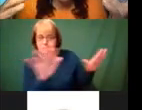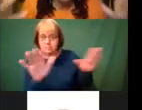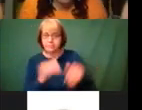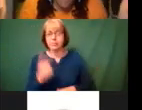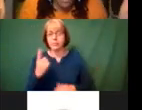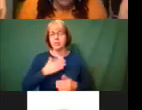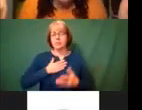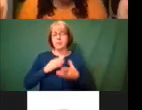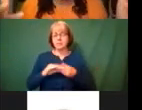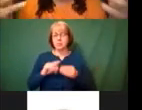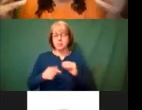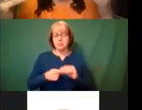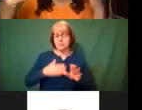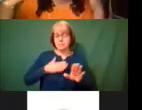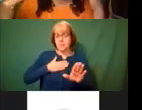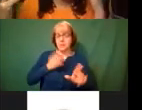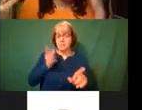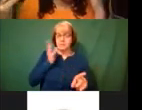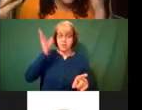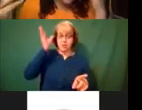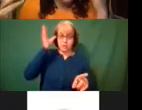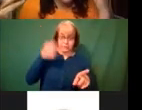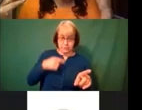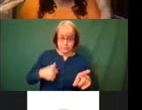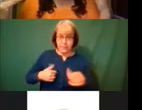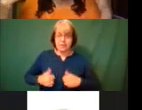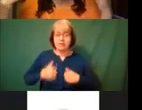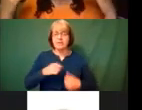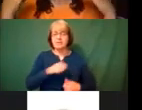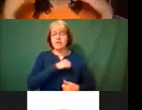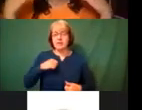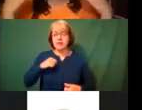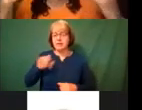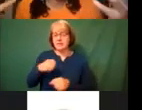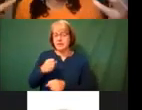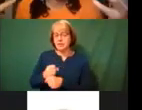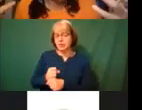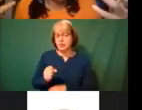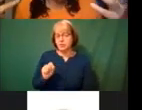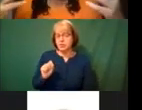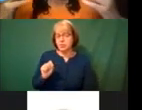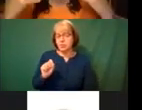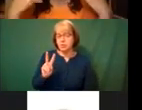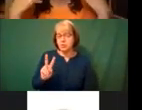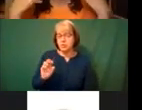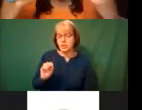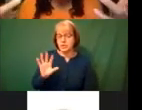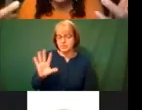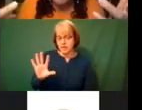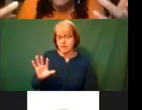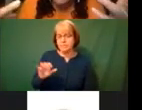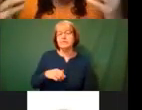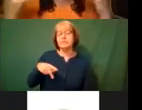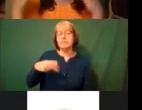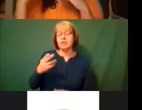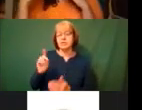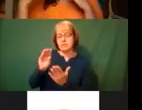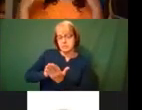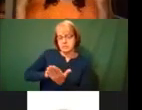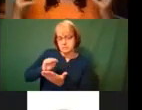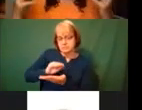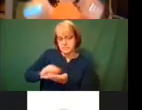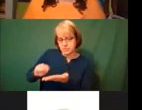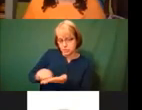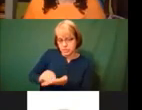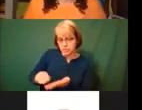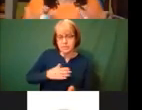about my parents. I was living in Atlanta in 2005 and writing this up as a dissertation, and got my parents to come visit me there. And my